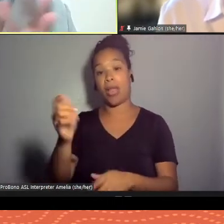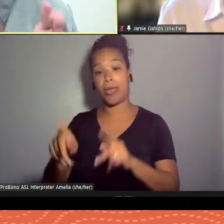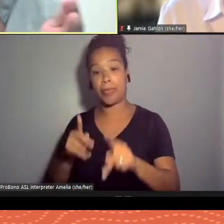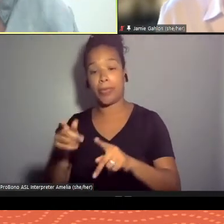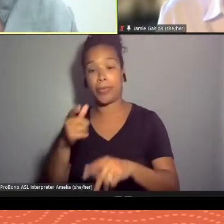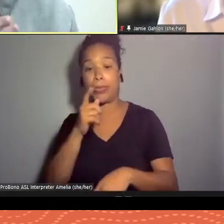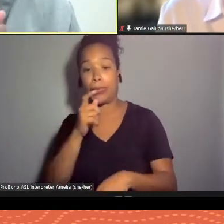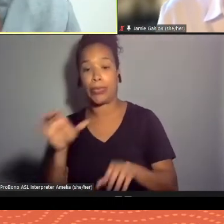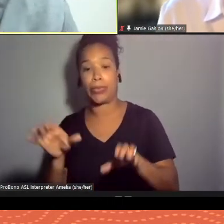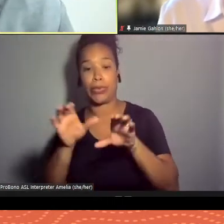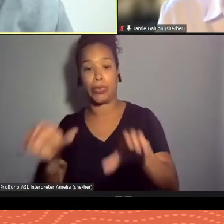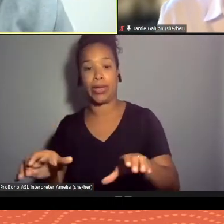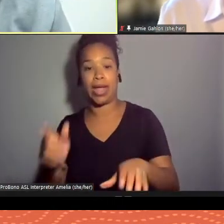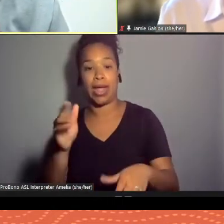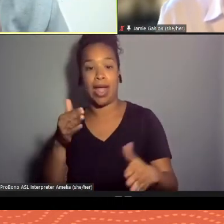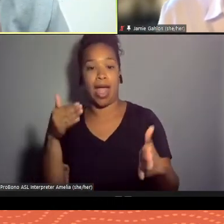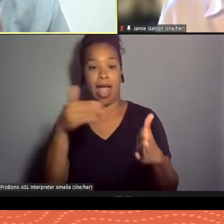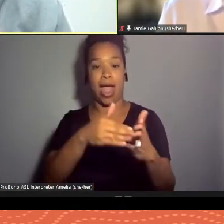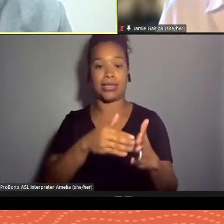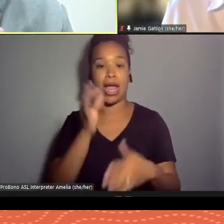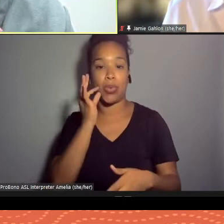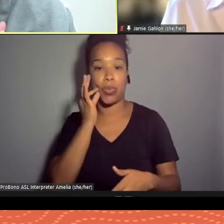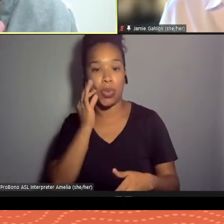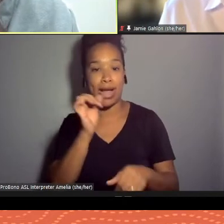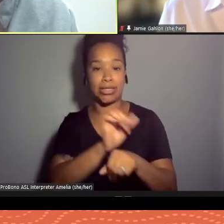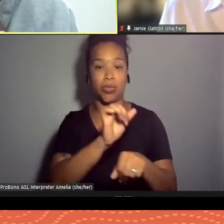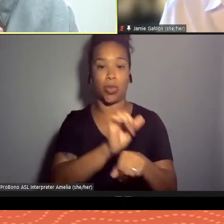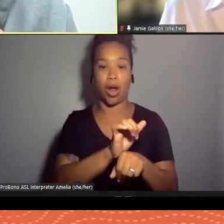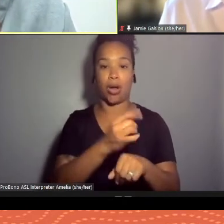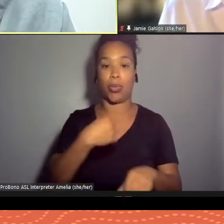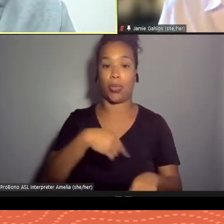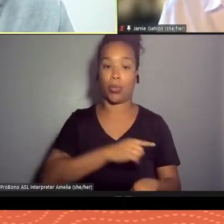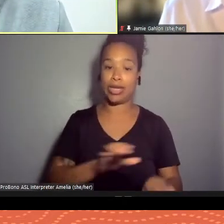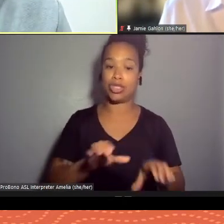we are multi-hyphenate artists, that we do more than one